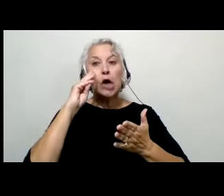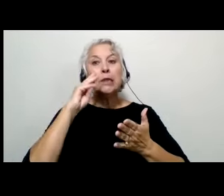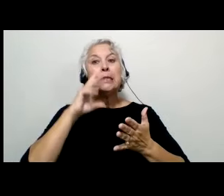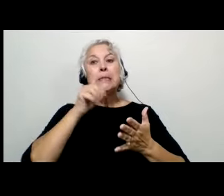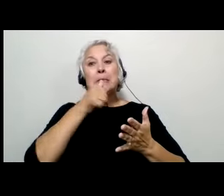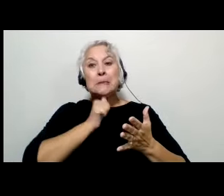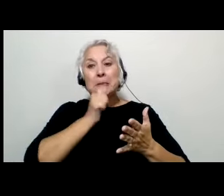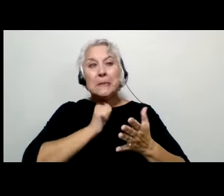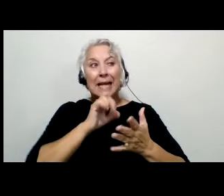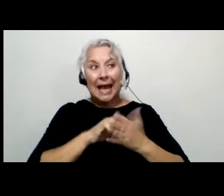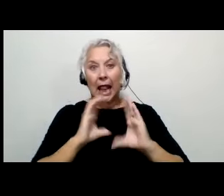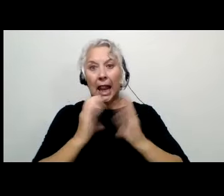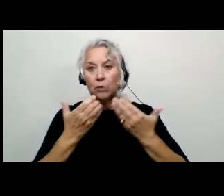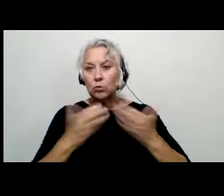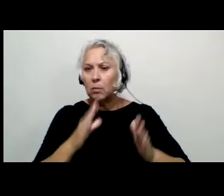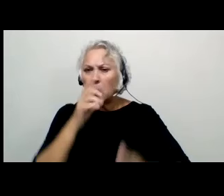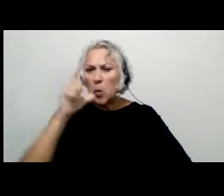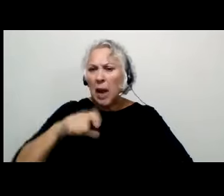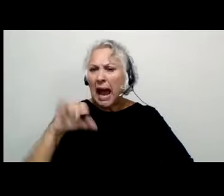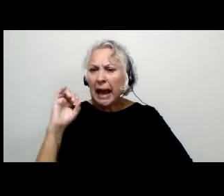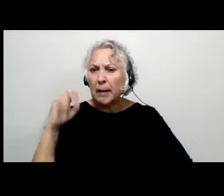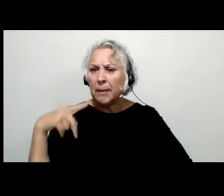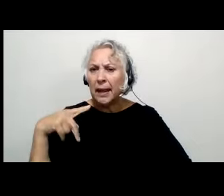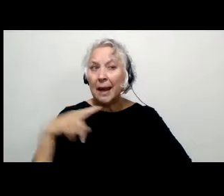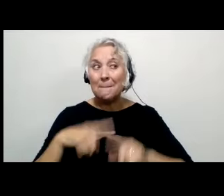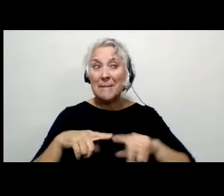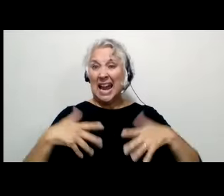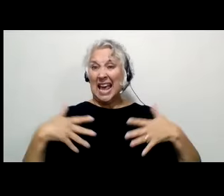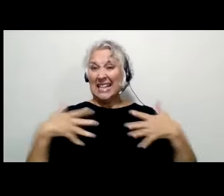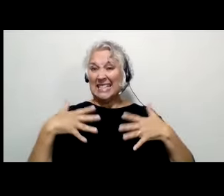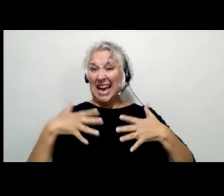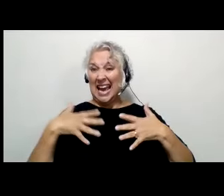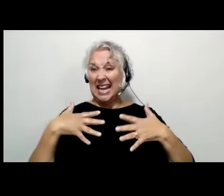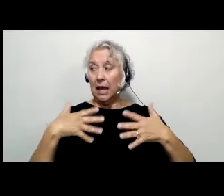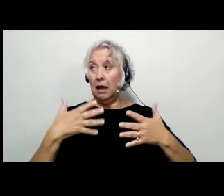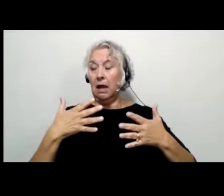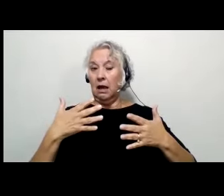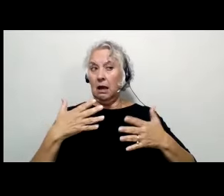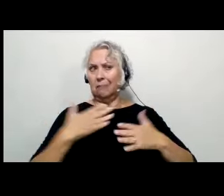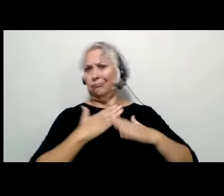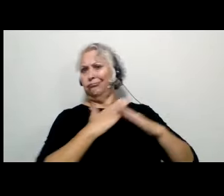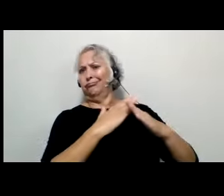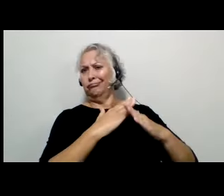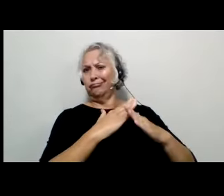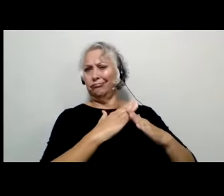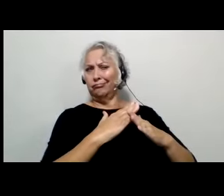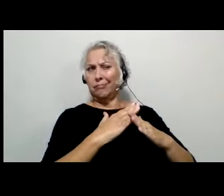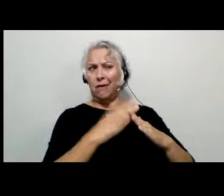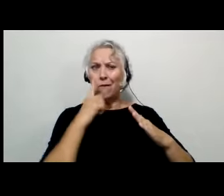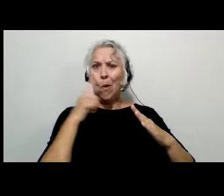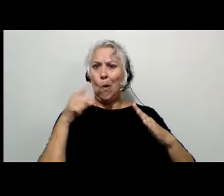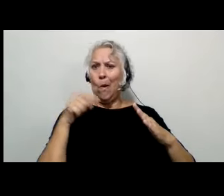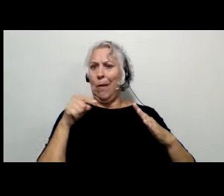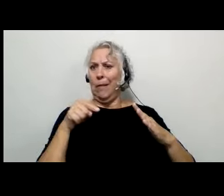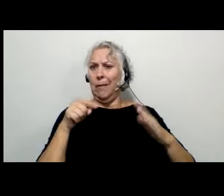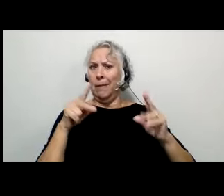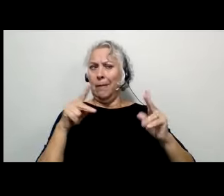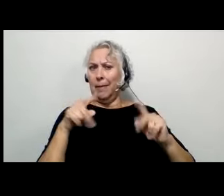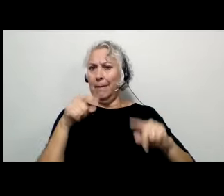not needed an IEP, but that anxiety might really provide a hindrance for them to